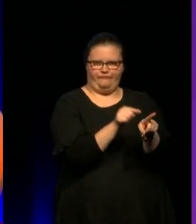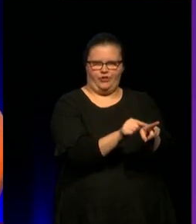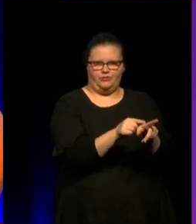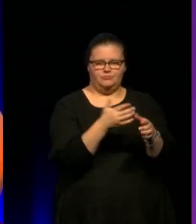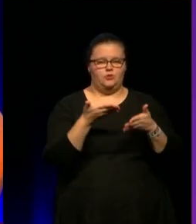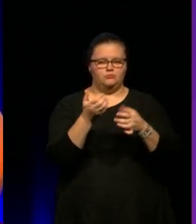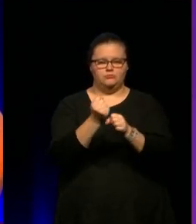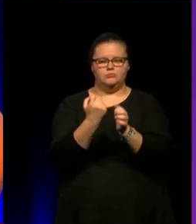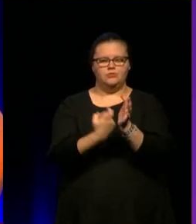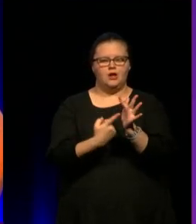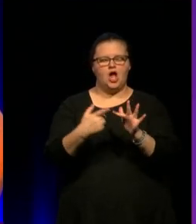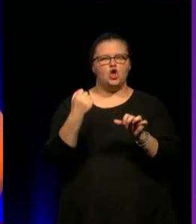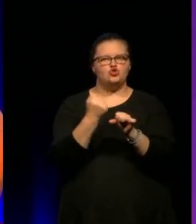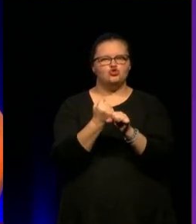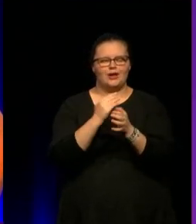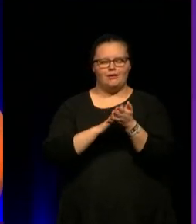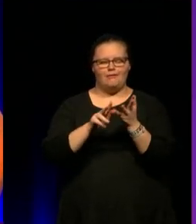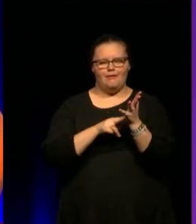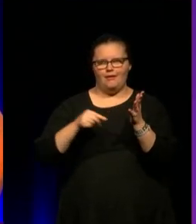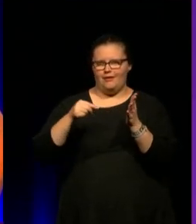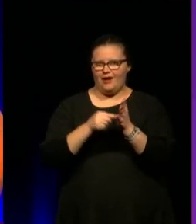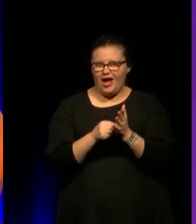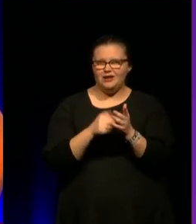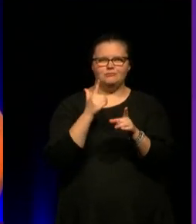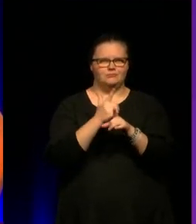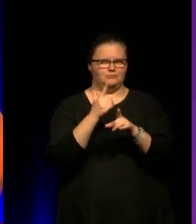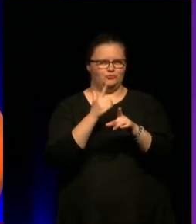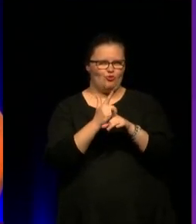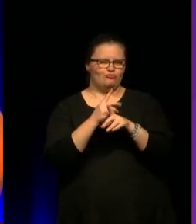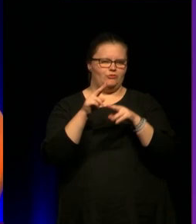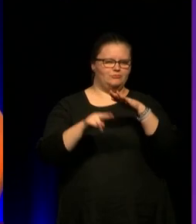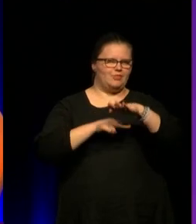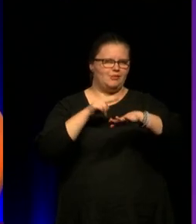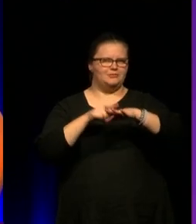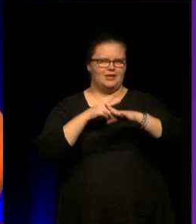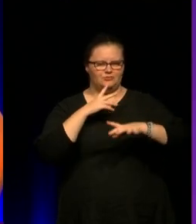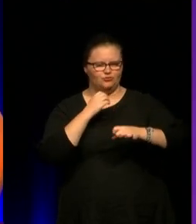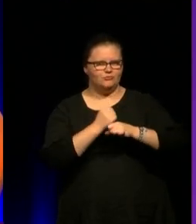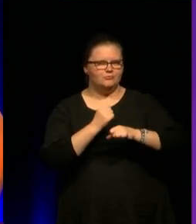Hunt and federal politicians to consider putting COVID on the list.